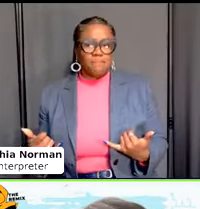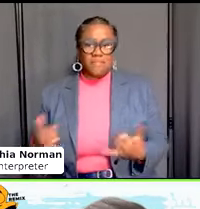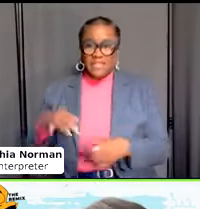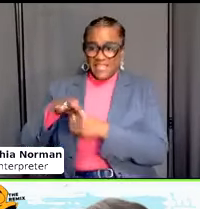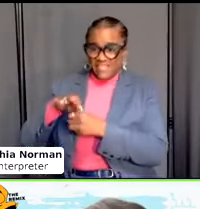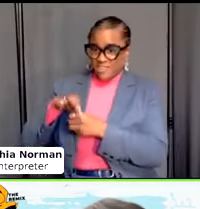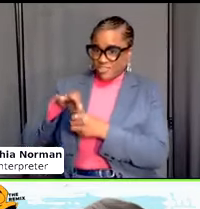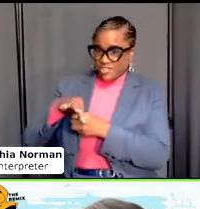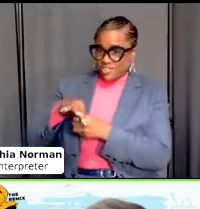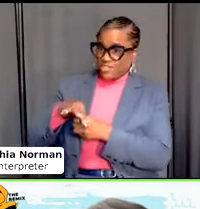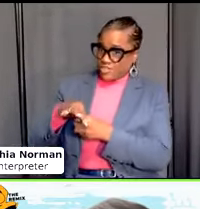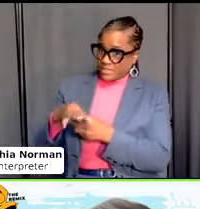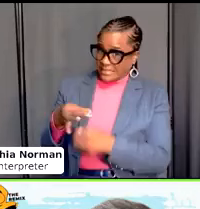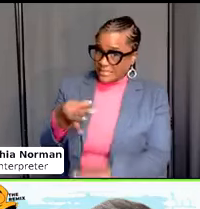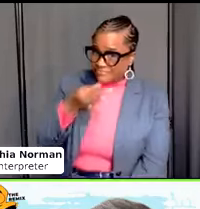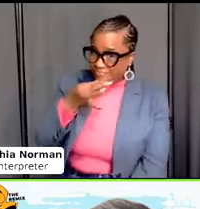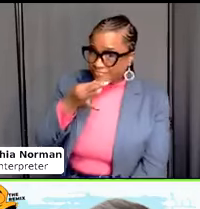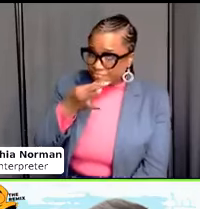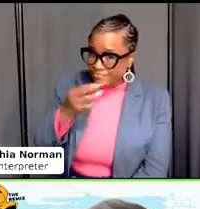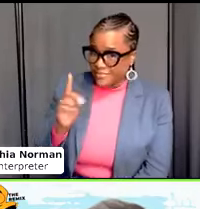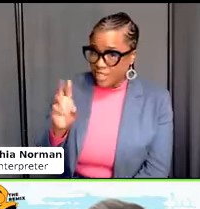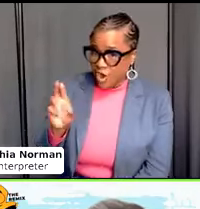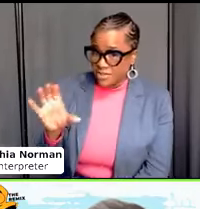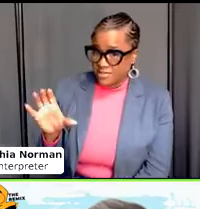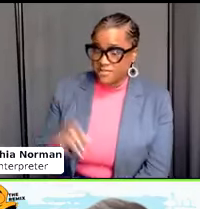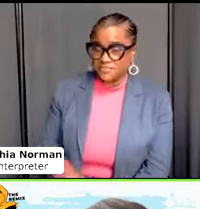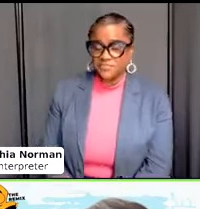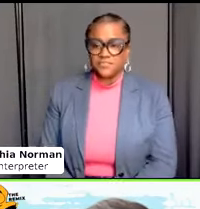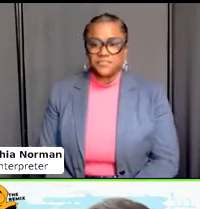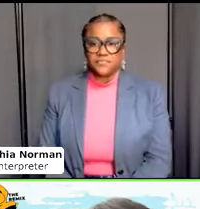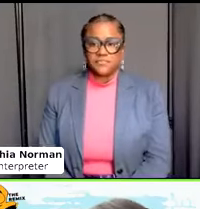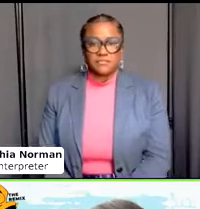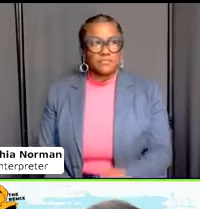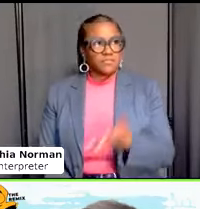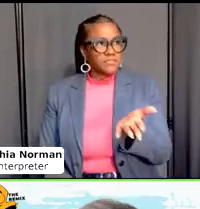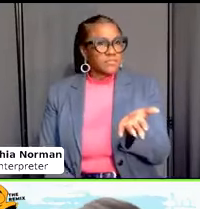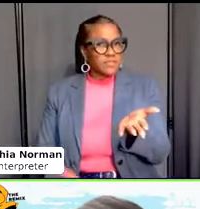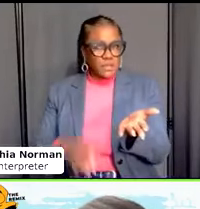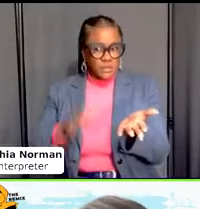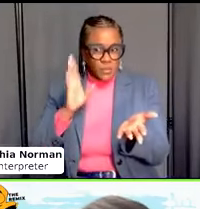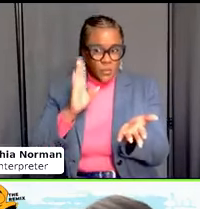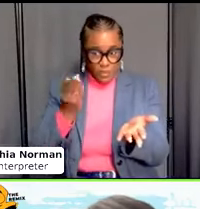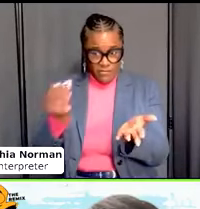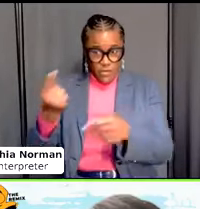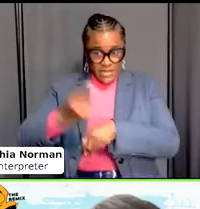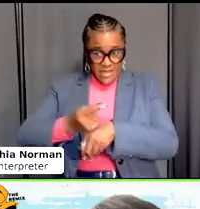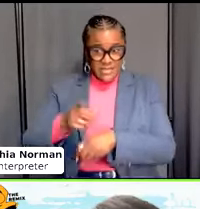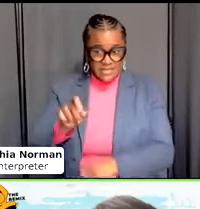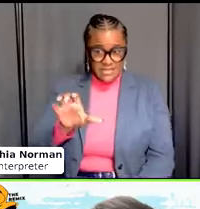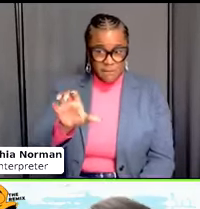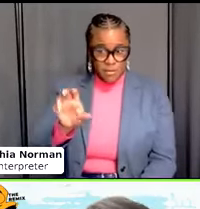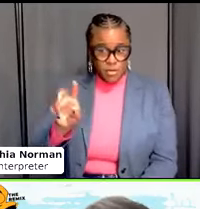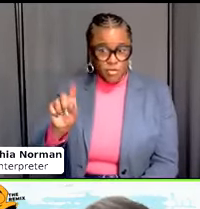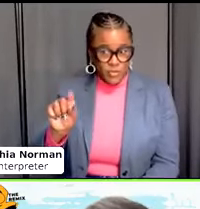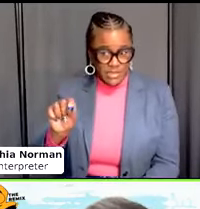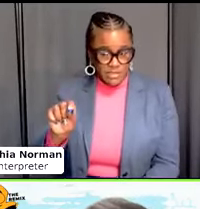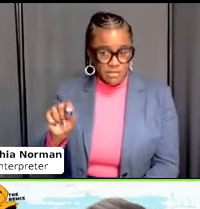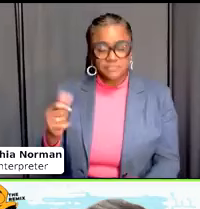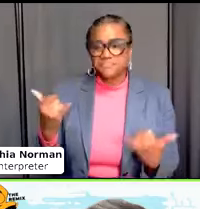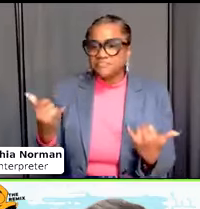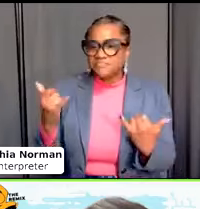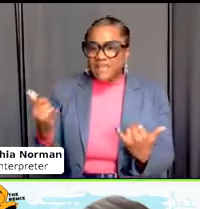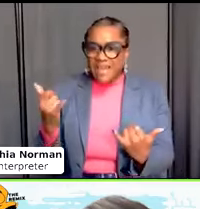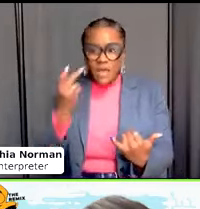elections are coming up in the DRC in just a few days, on December 20th, and we now